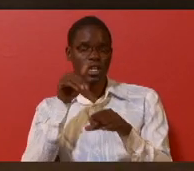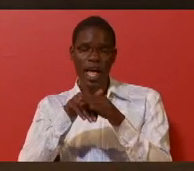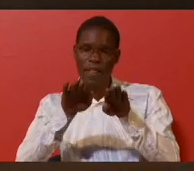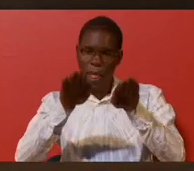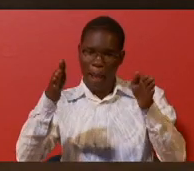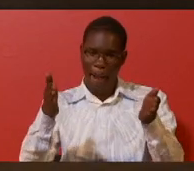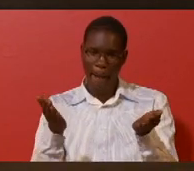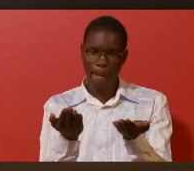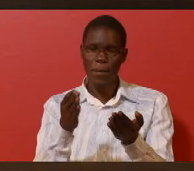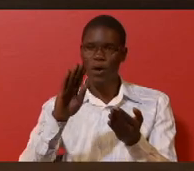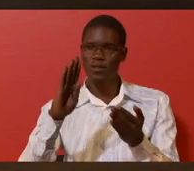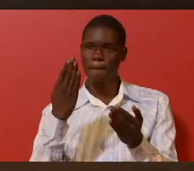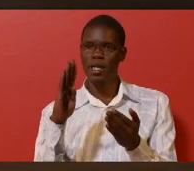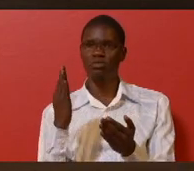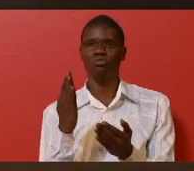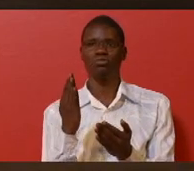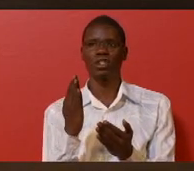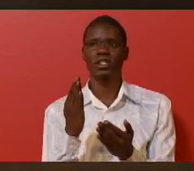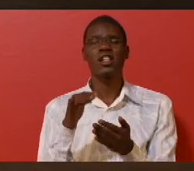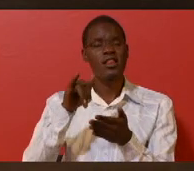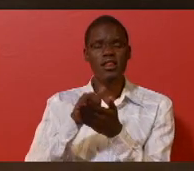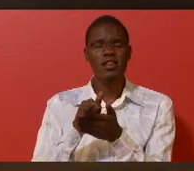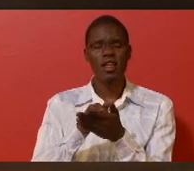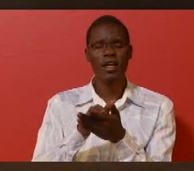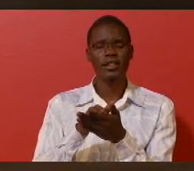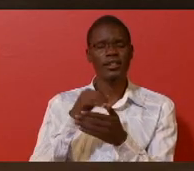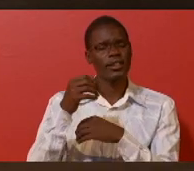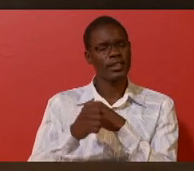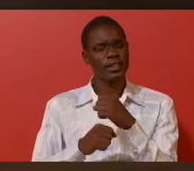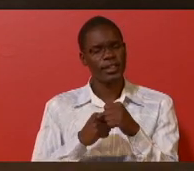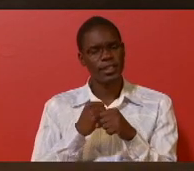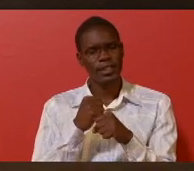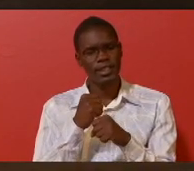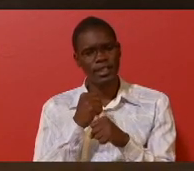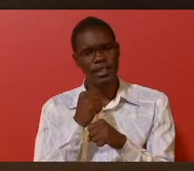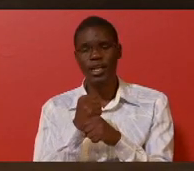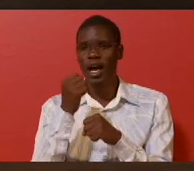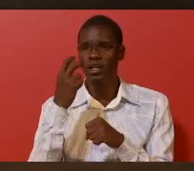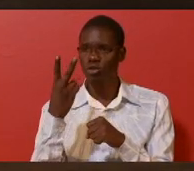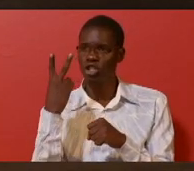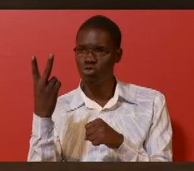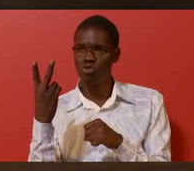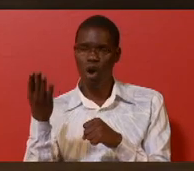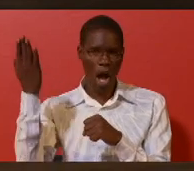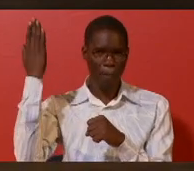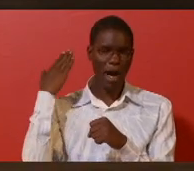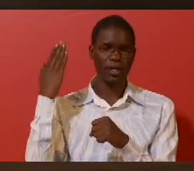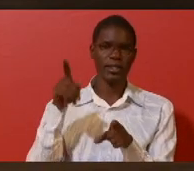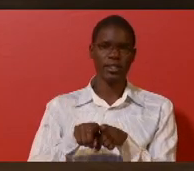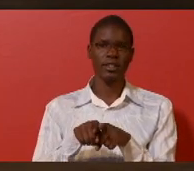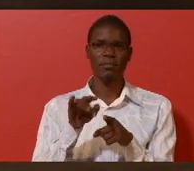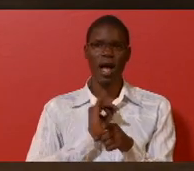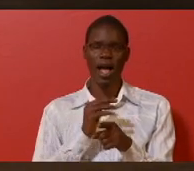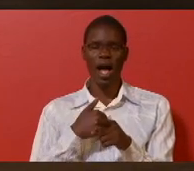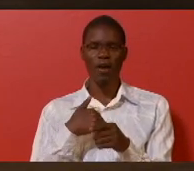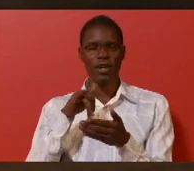box with the white ribbon. That was 22 years ago. I still have that gift,